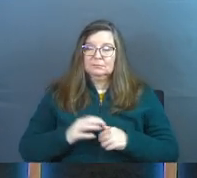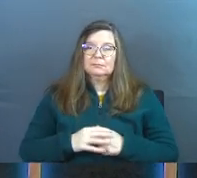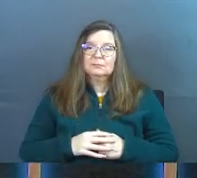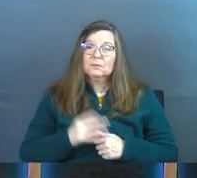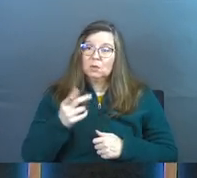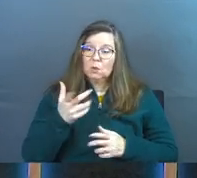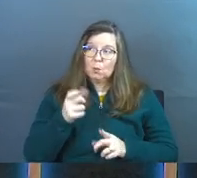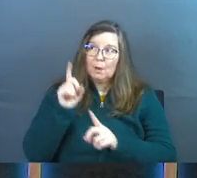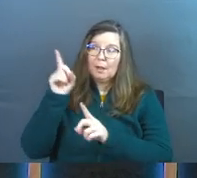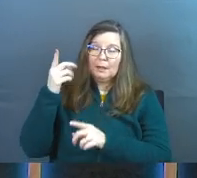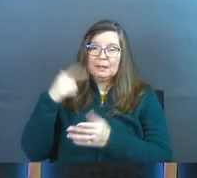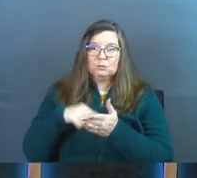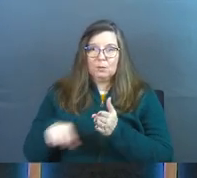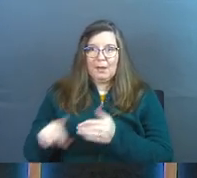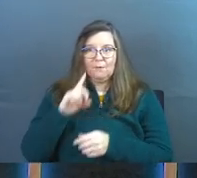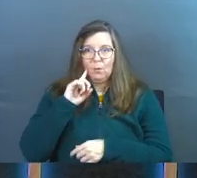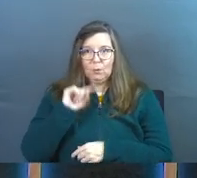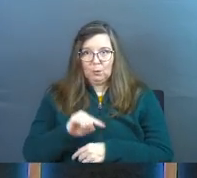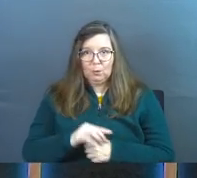You want him to pay.